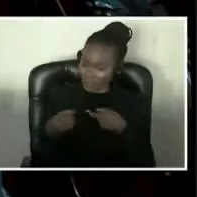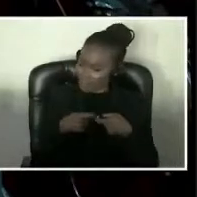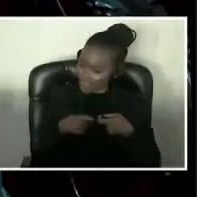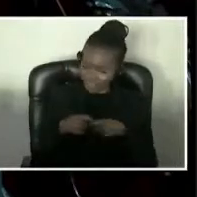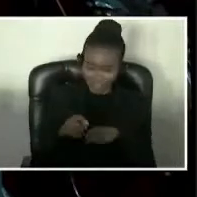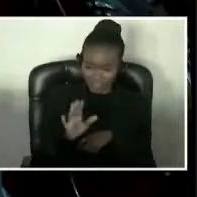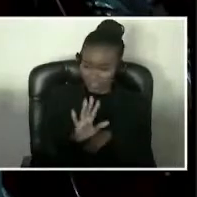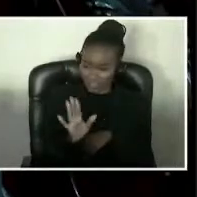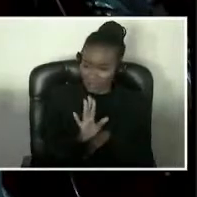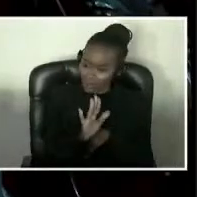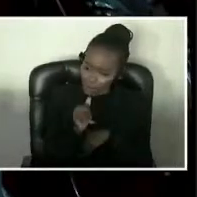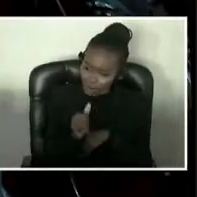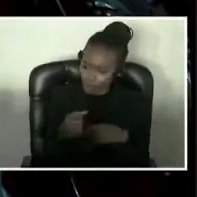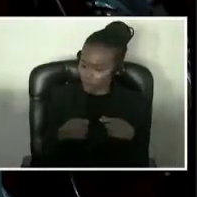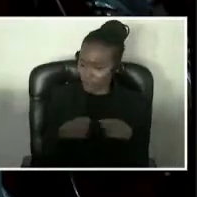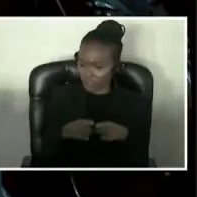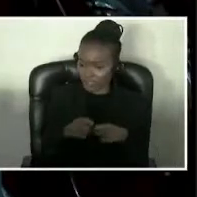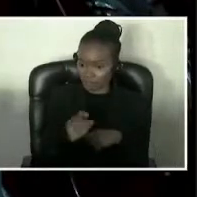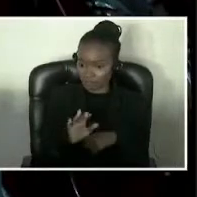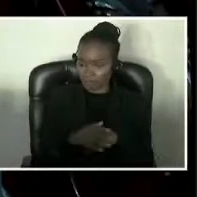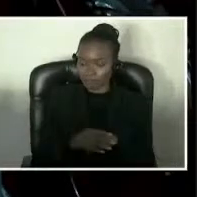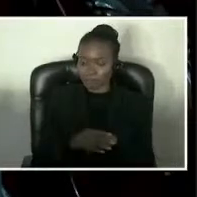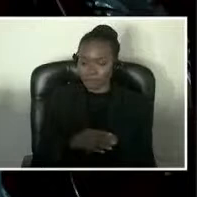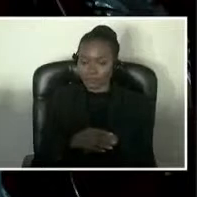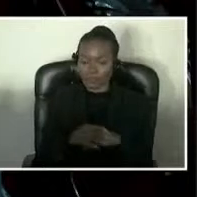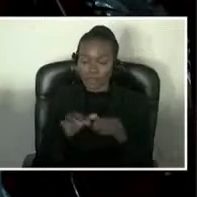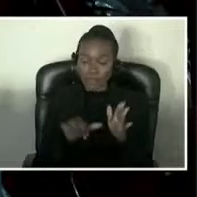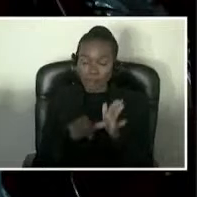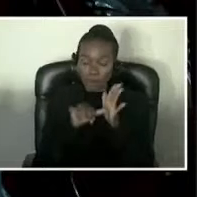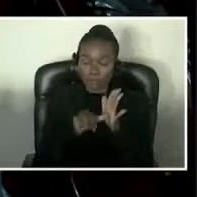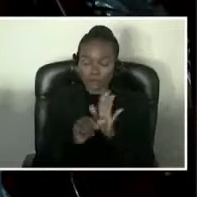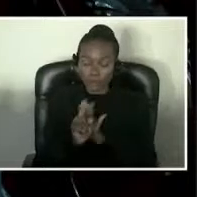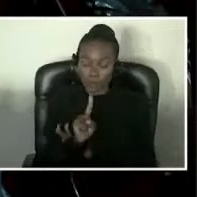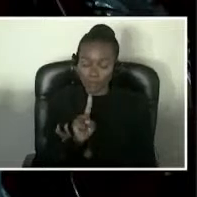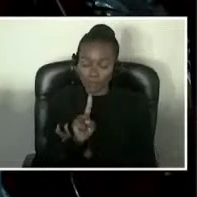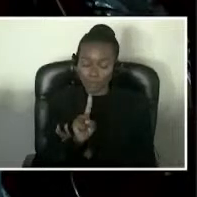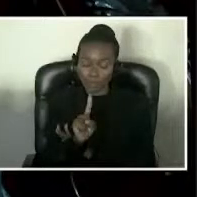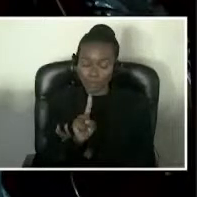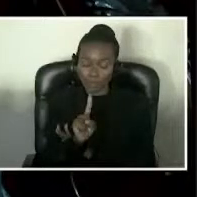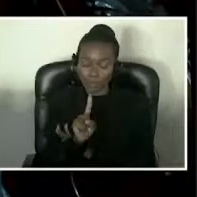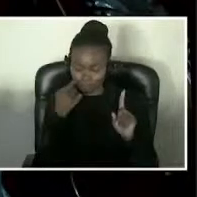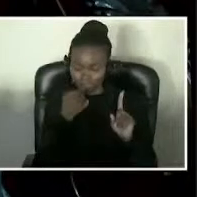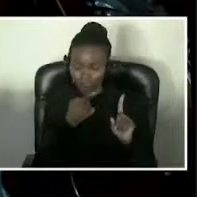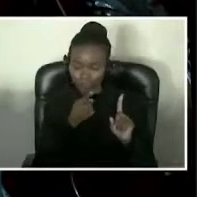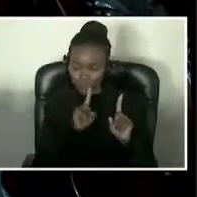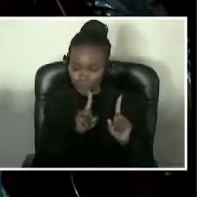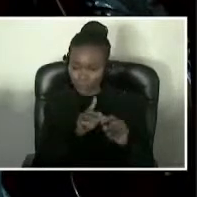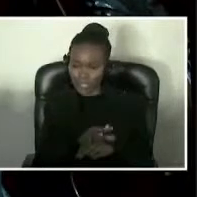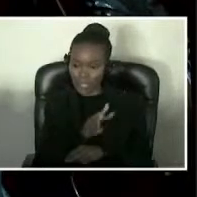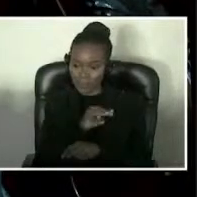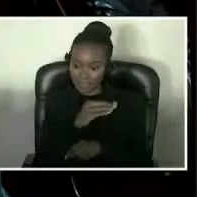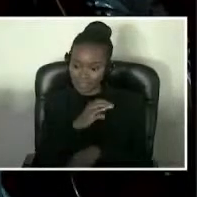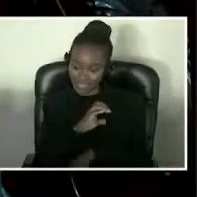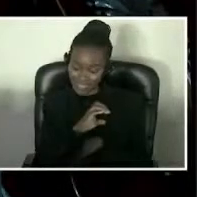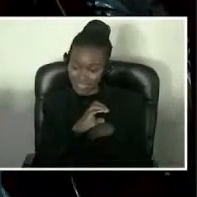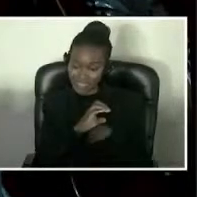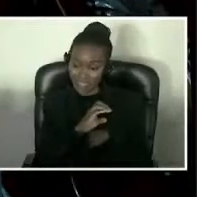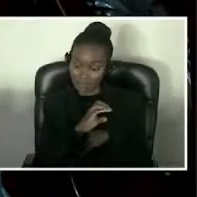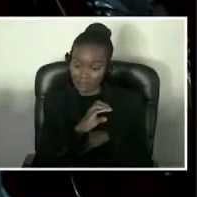one of the very important areas that we targeted msc is